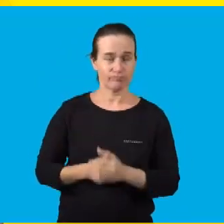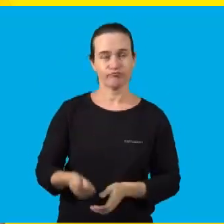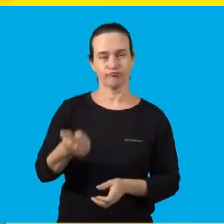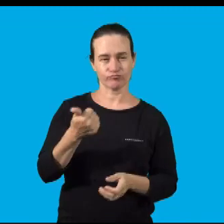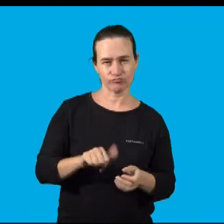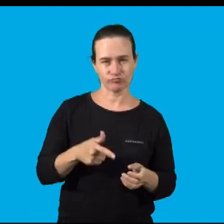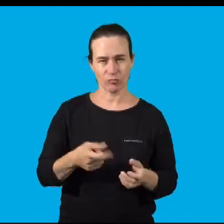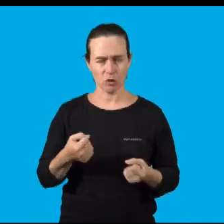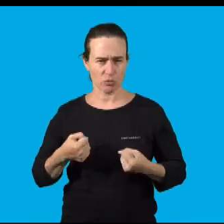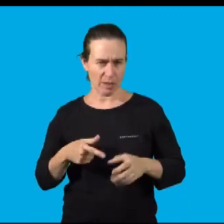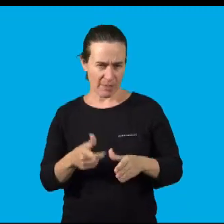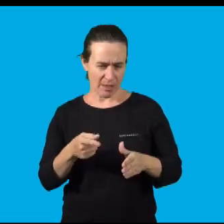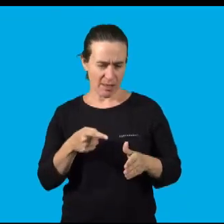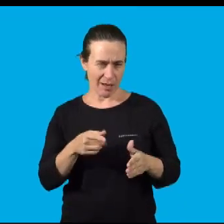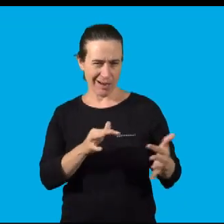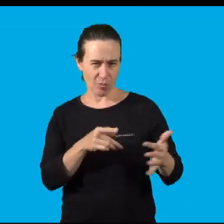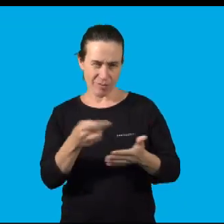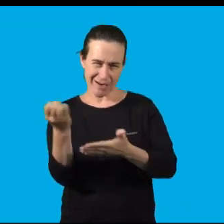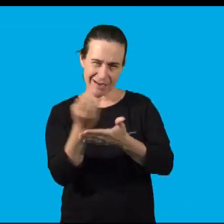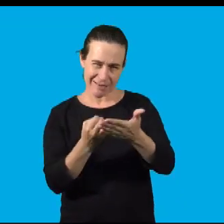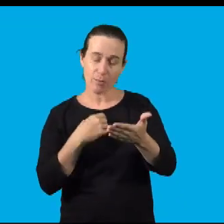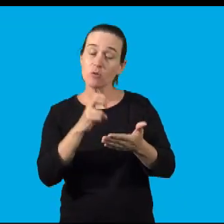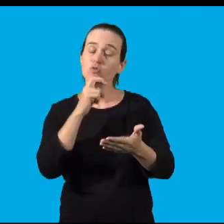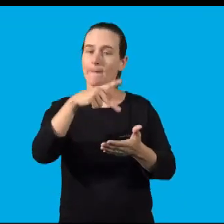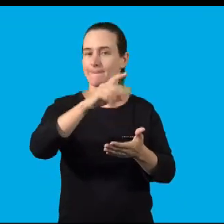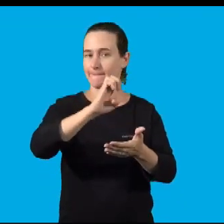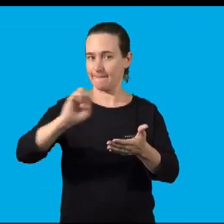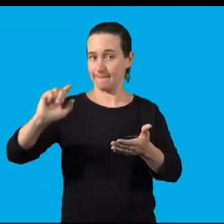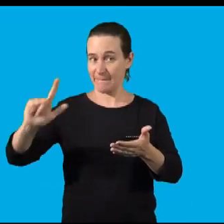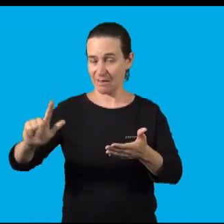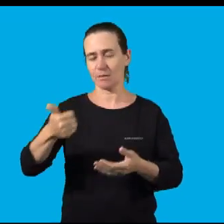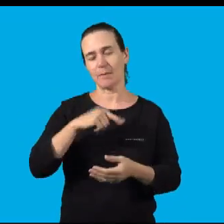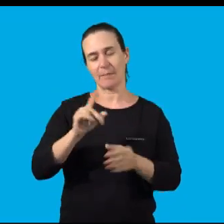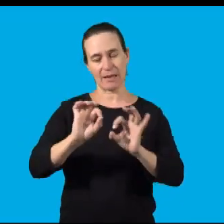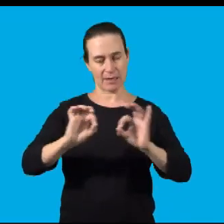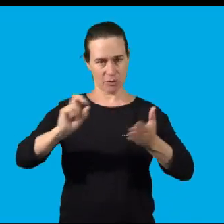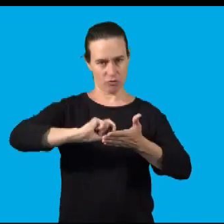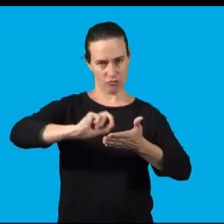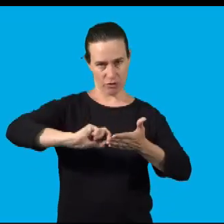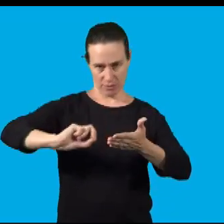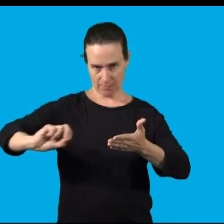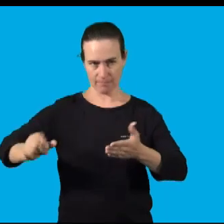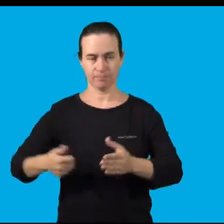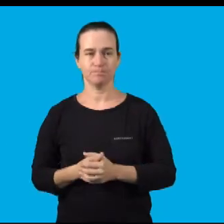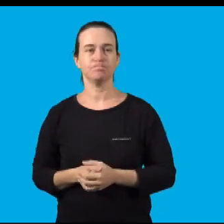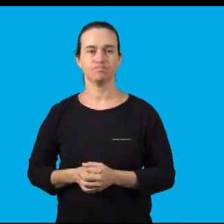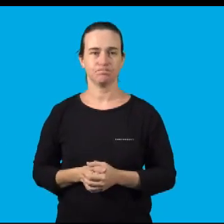final. Structure your essay using the Peel method. Write your essay out neatly.